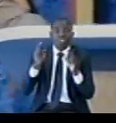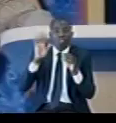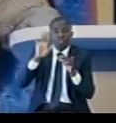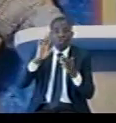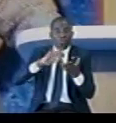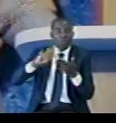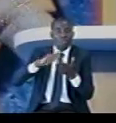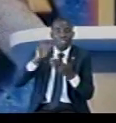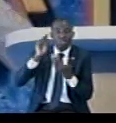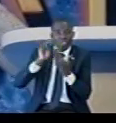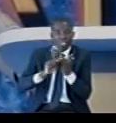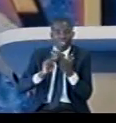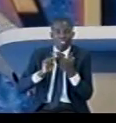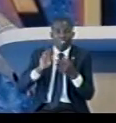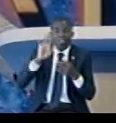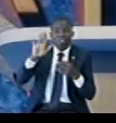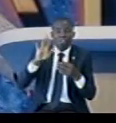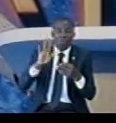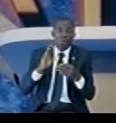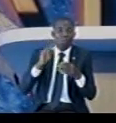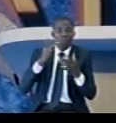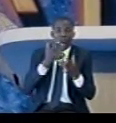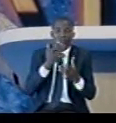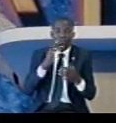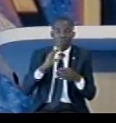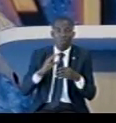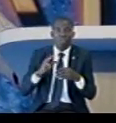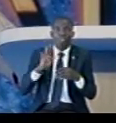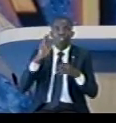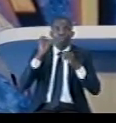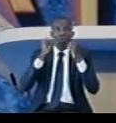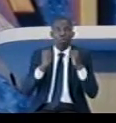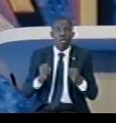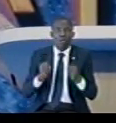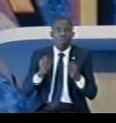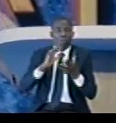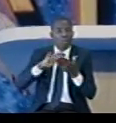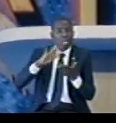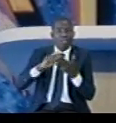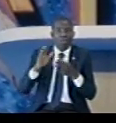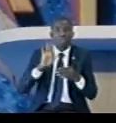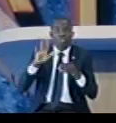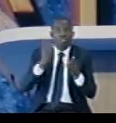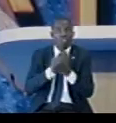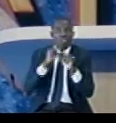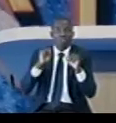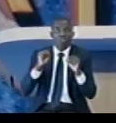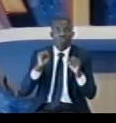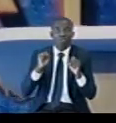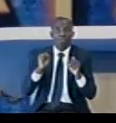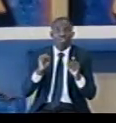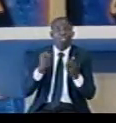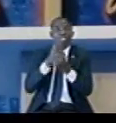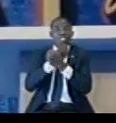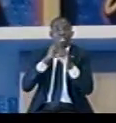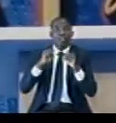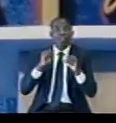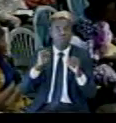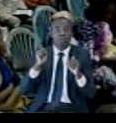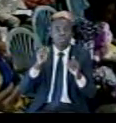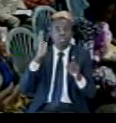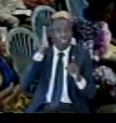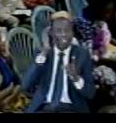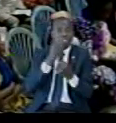forgiveness, your favor, your pardon, your salvation. Salvation will come to